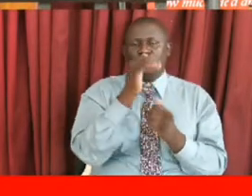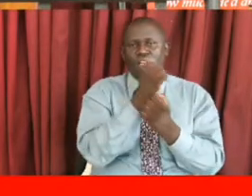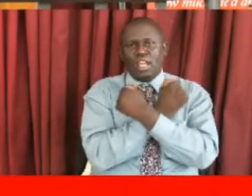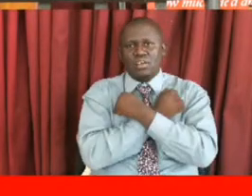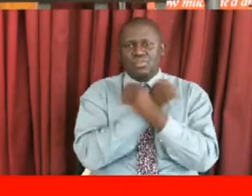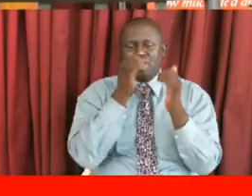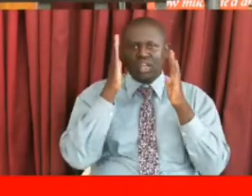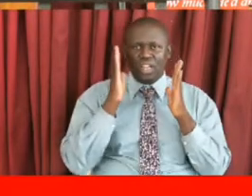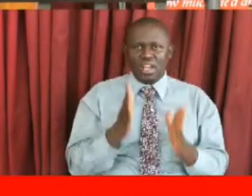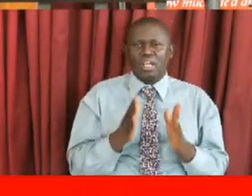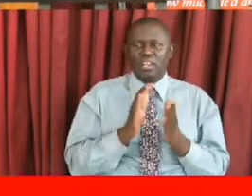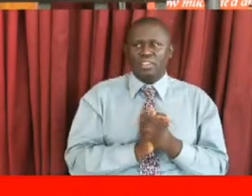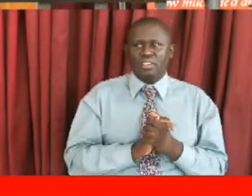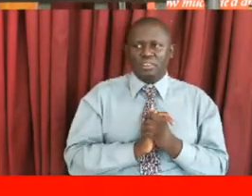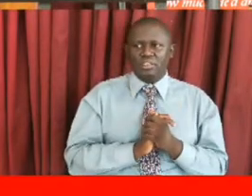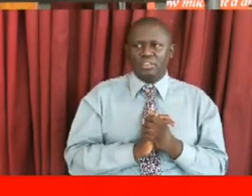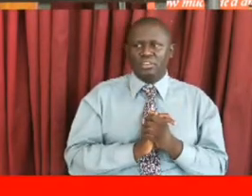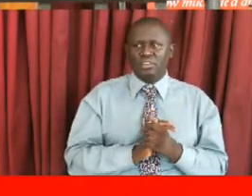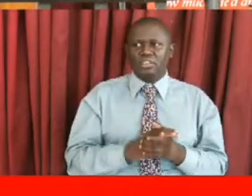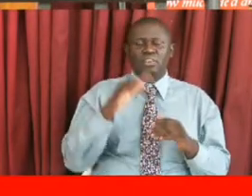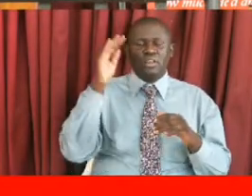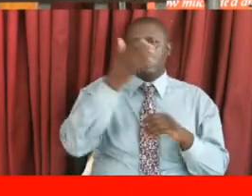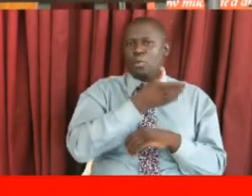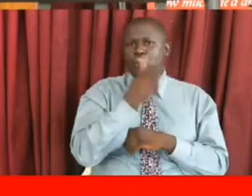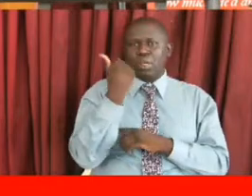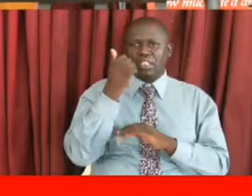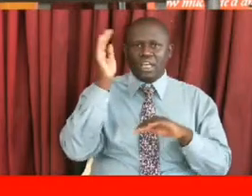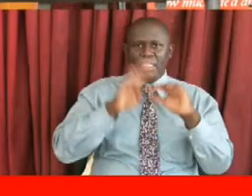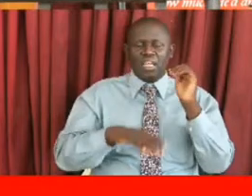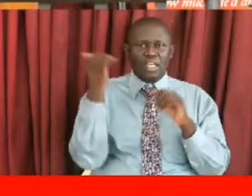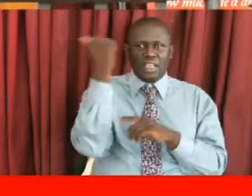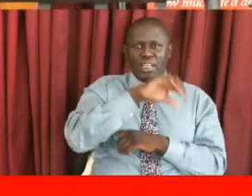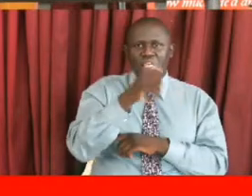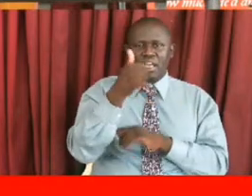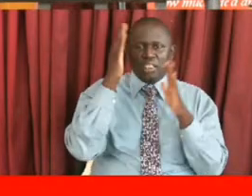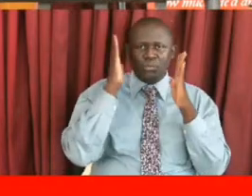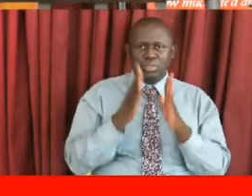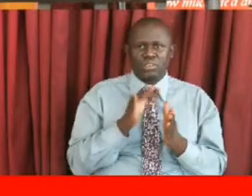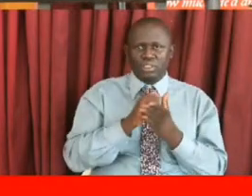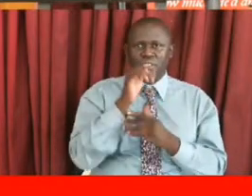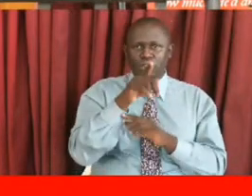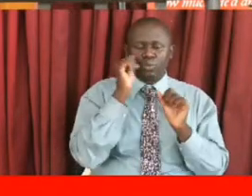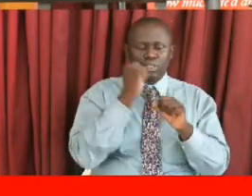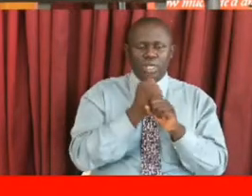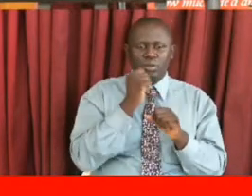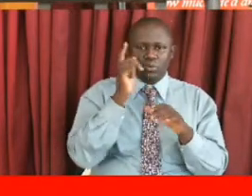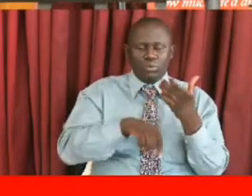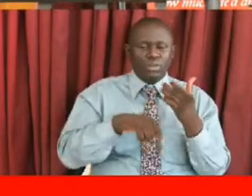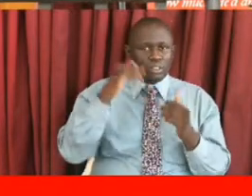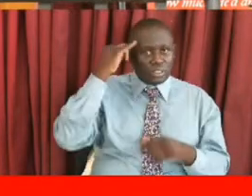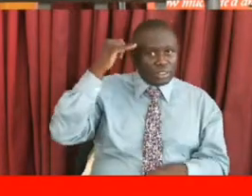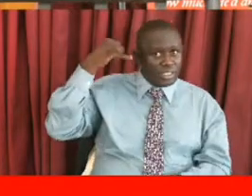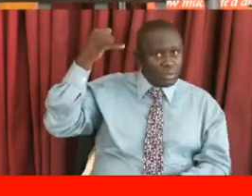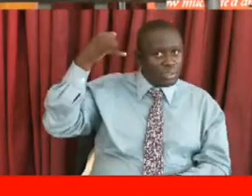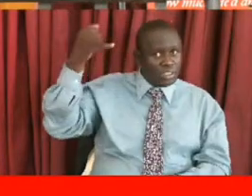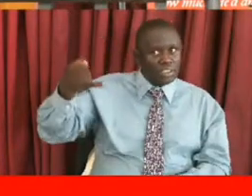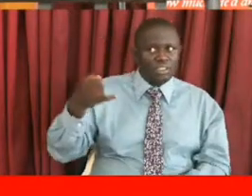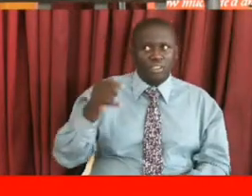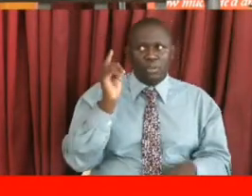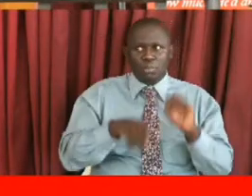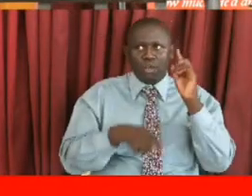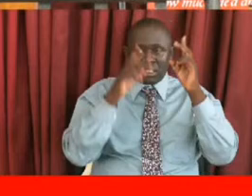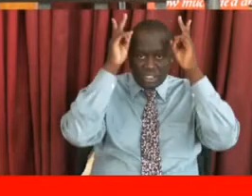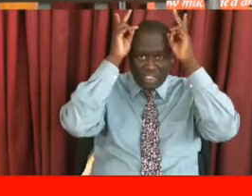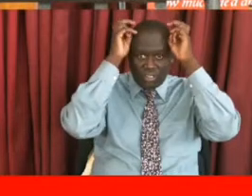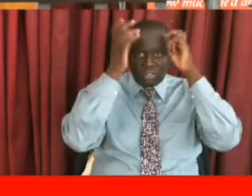lover closer than anybody you can imagine but the devil wants to keep us away